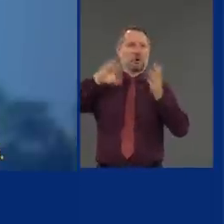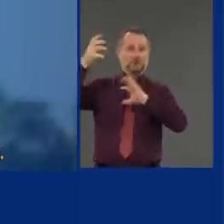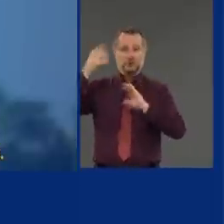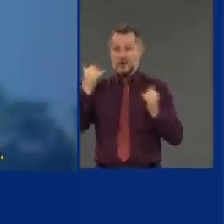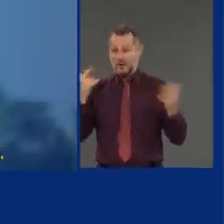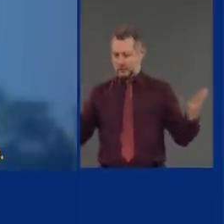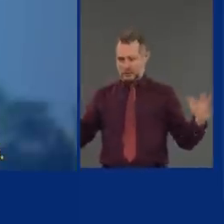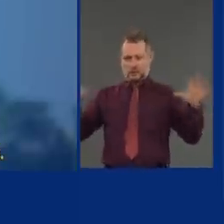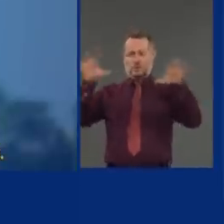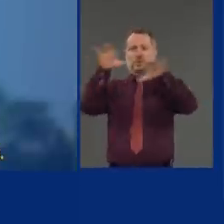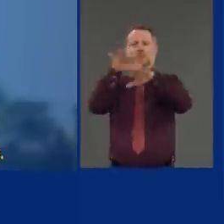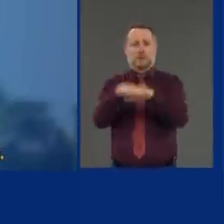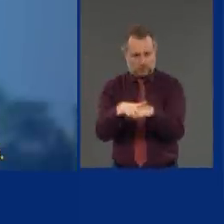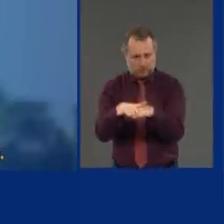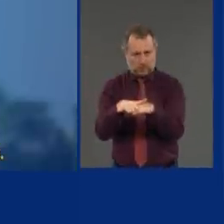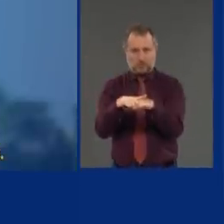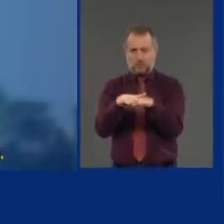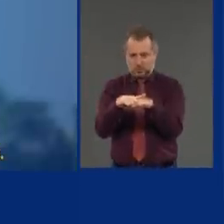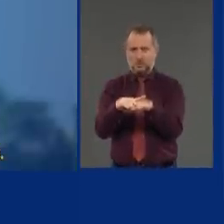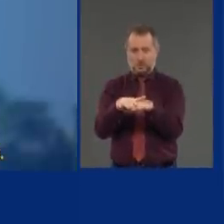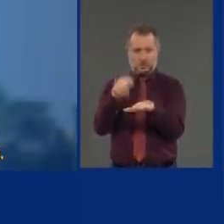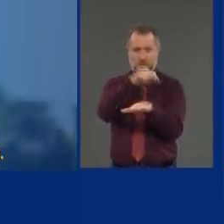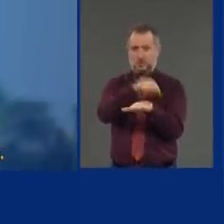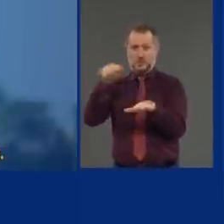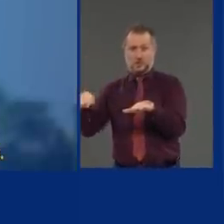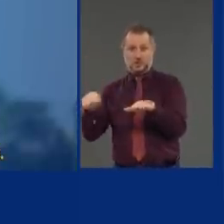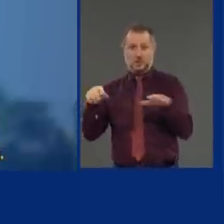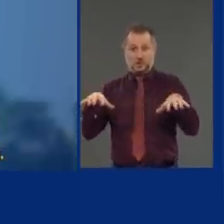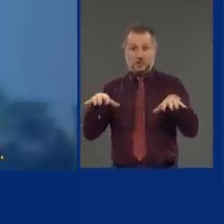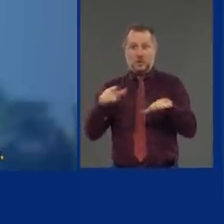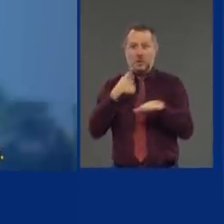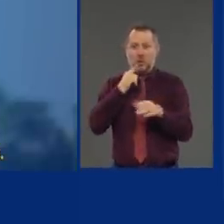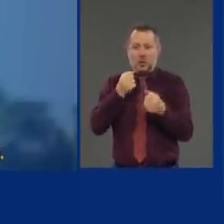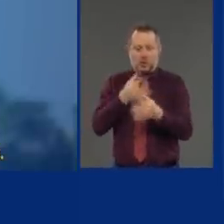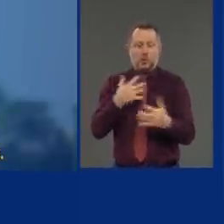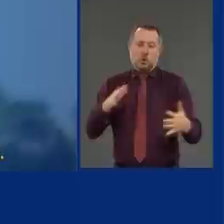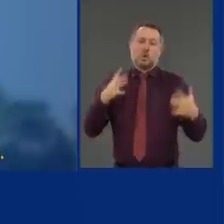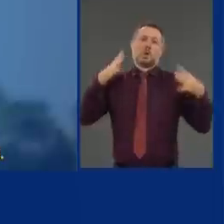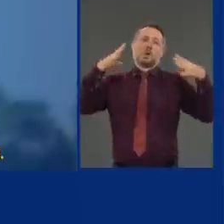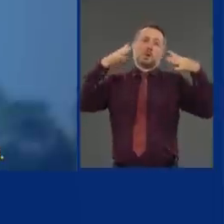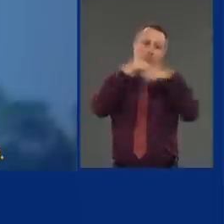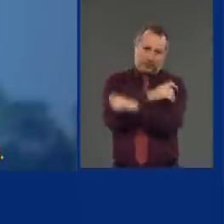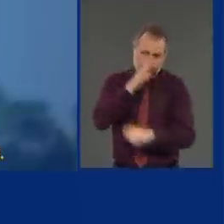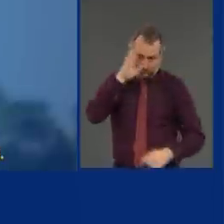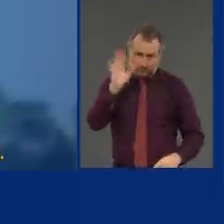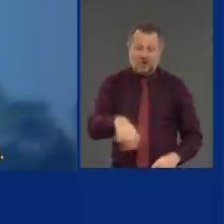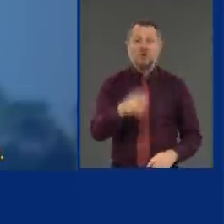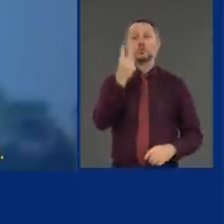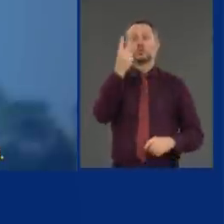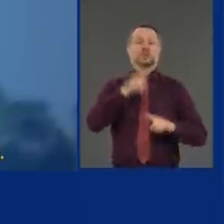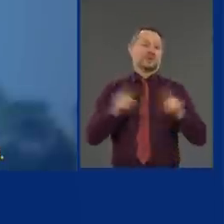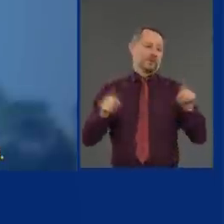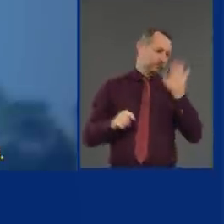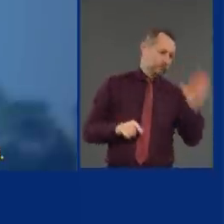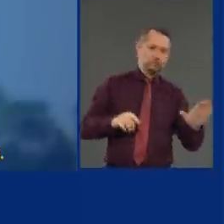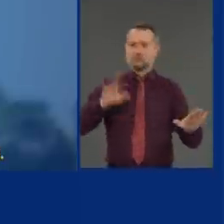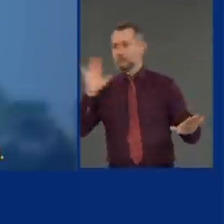and they complicate one another, but they're two very different crises that we're managing at the same